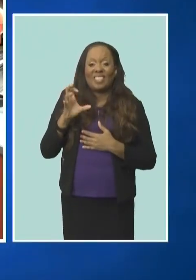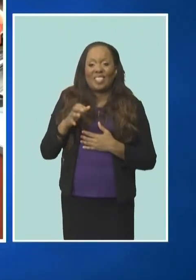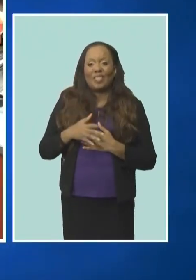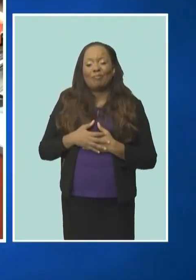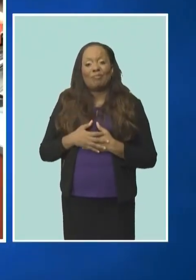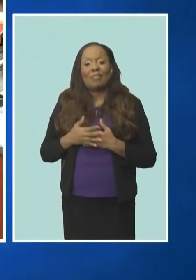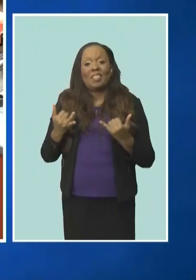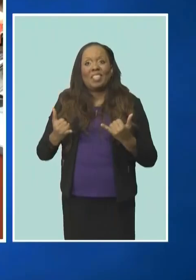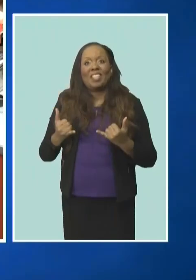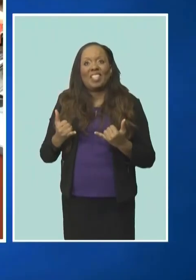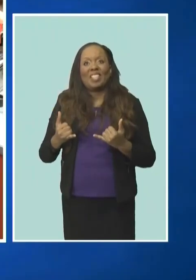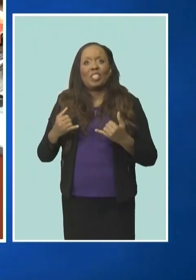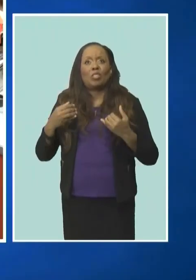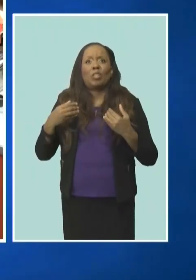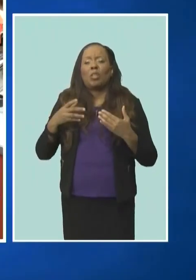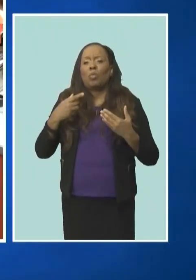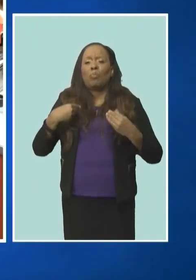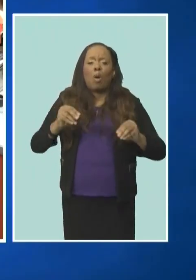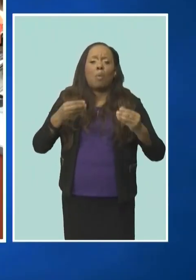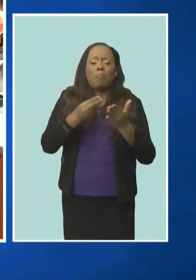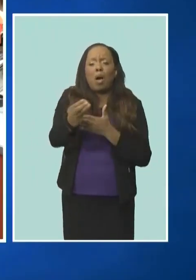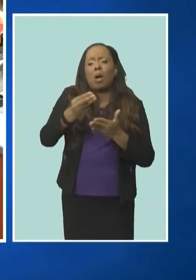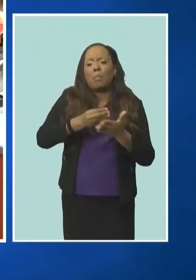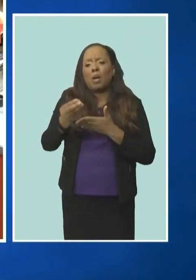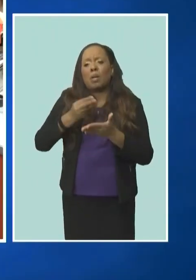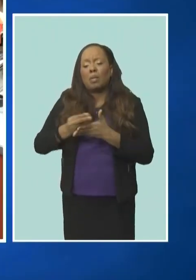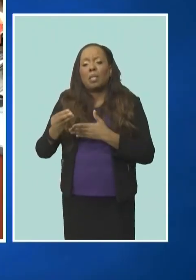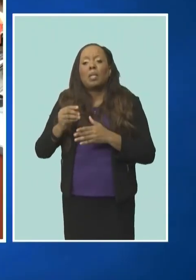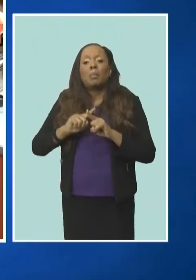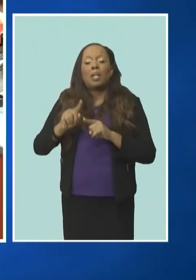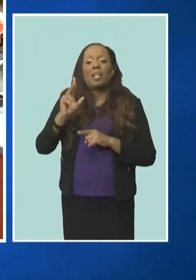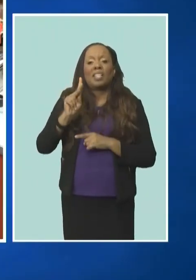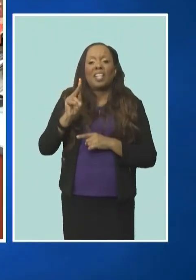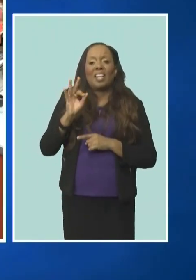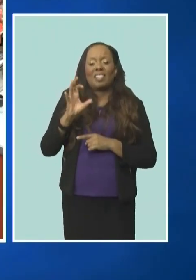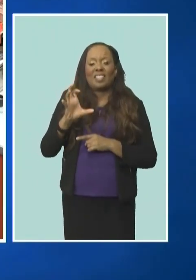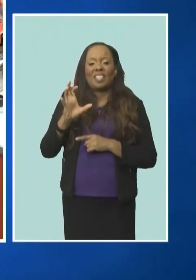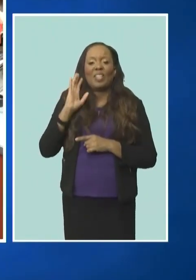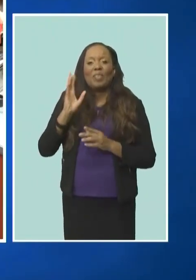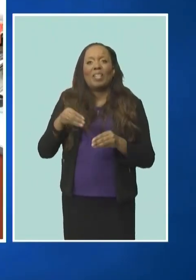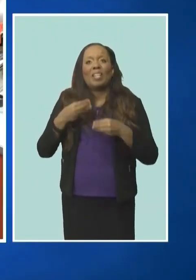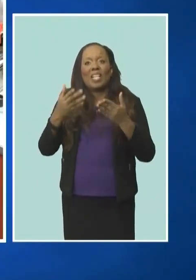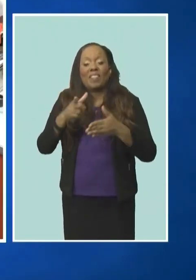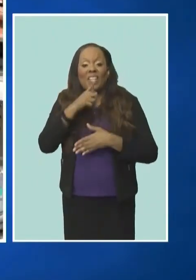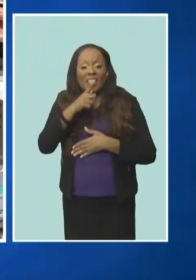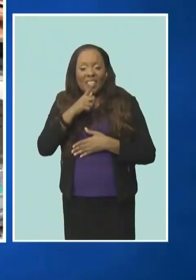shopping, KFC have partnered with me to give the kids lunch today. And I want to say thank you to